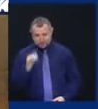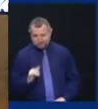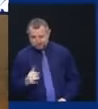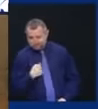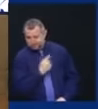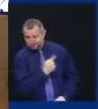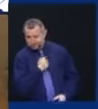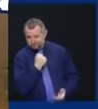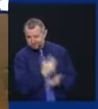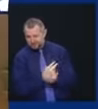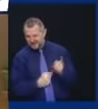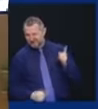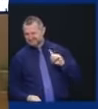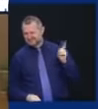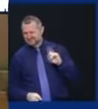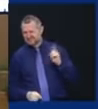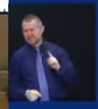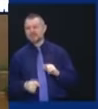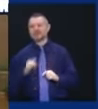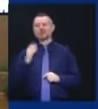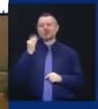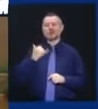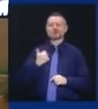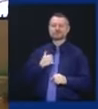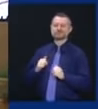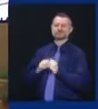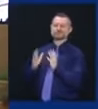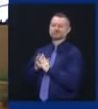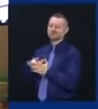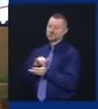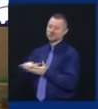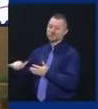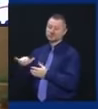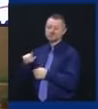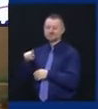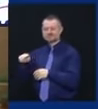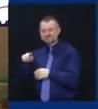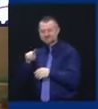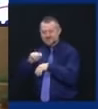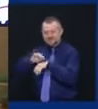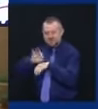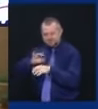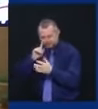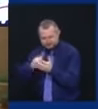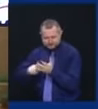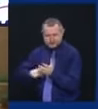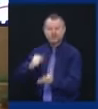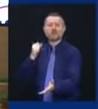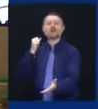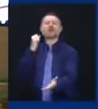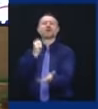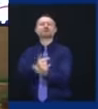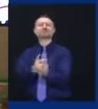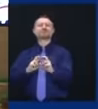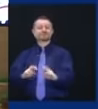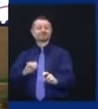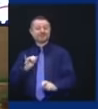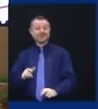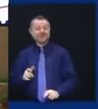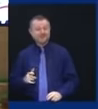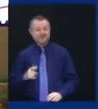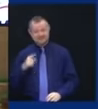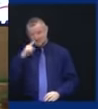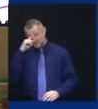was safe. That's why we had a New York panel review it, et cetera. But now you have black medical